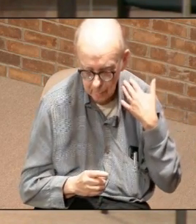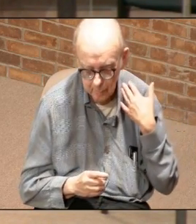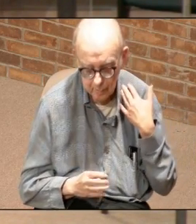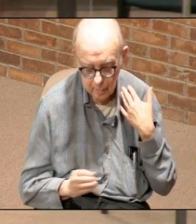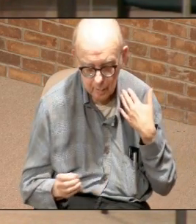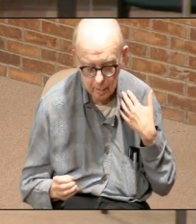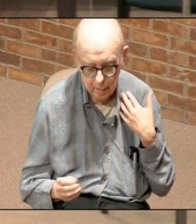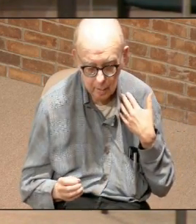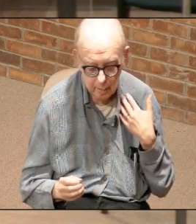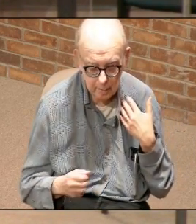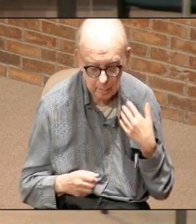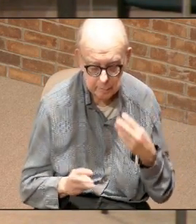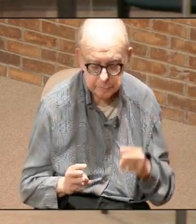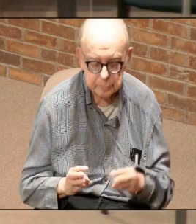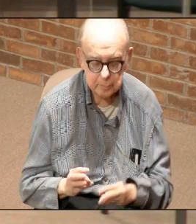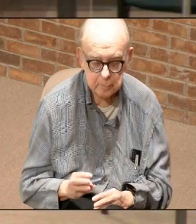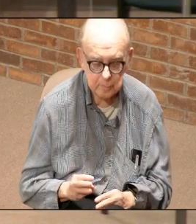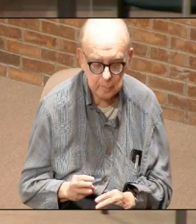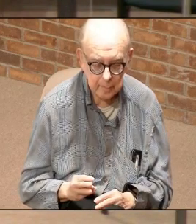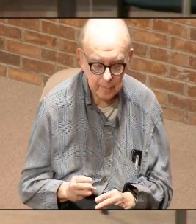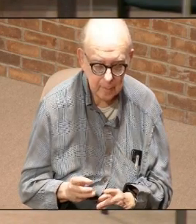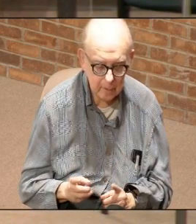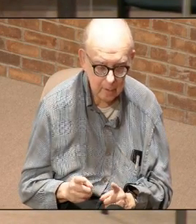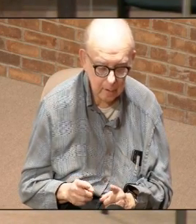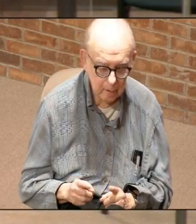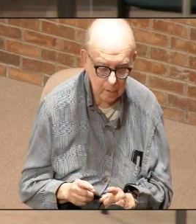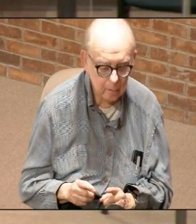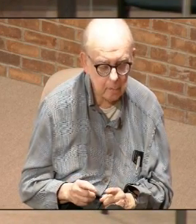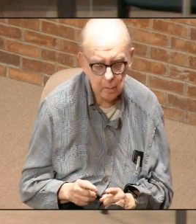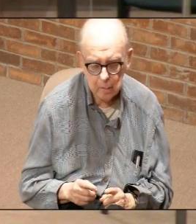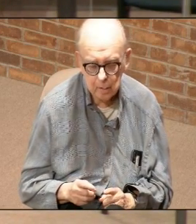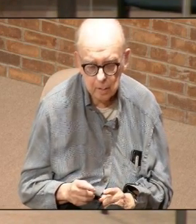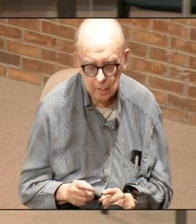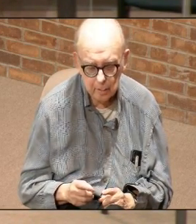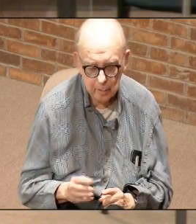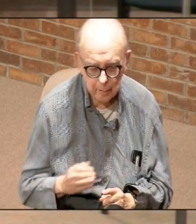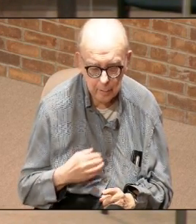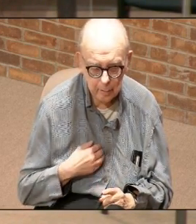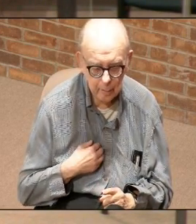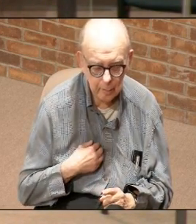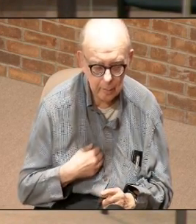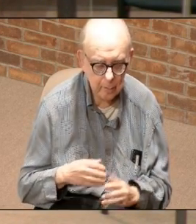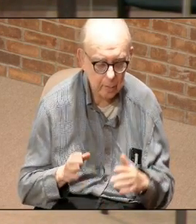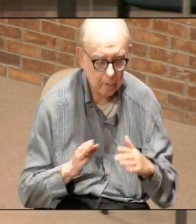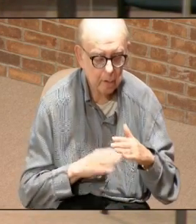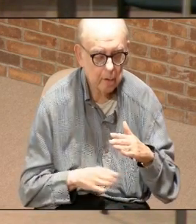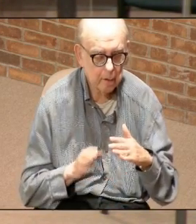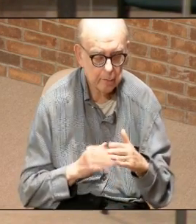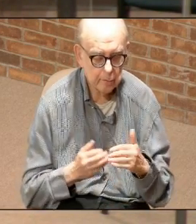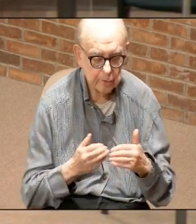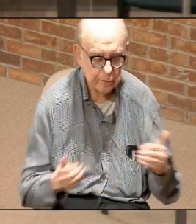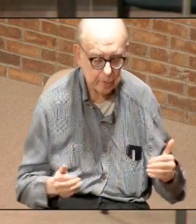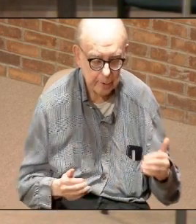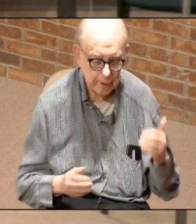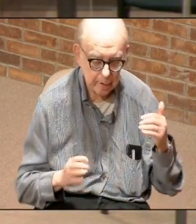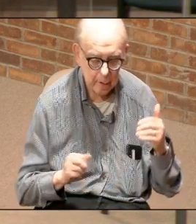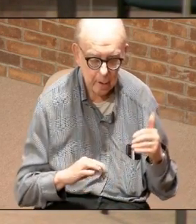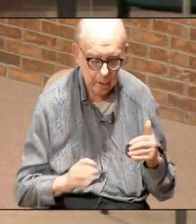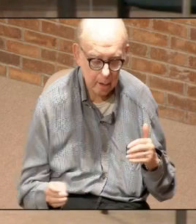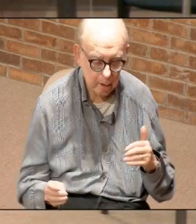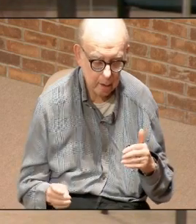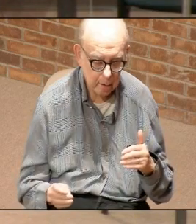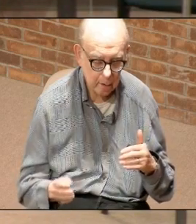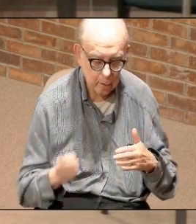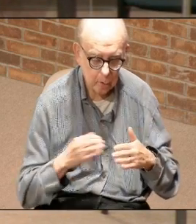And so anyway, what ends up happening, they have to basically separate the brain to go